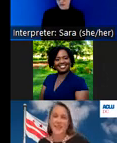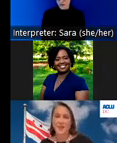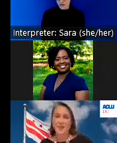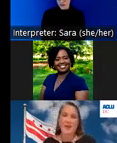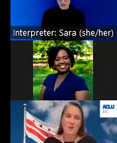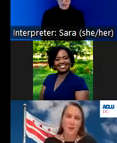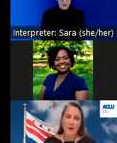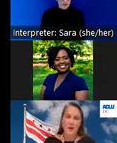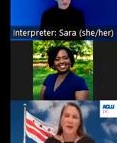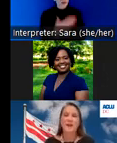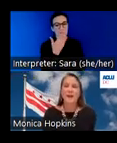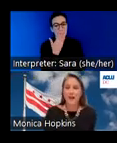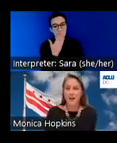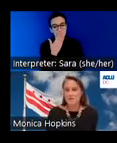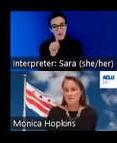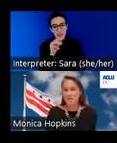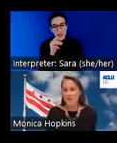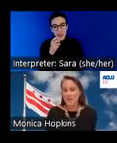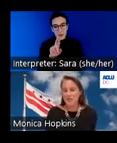Thank you, Amber.